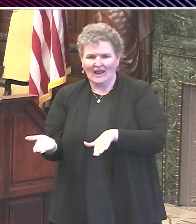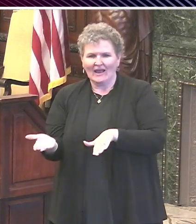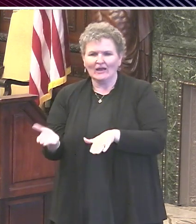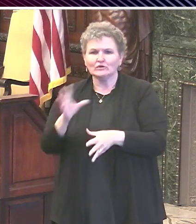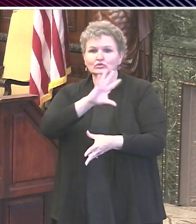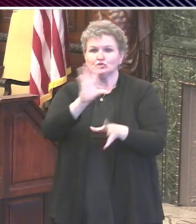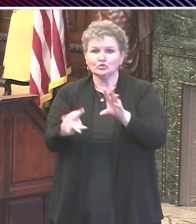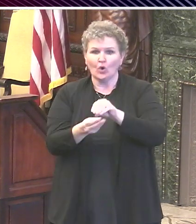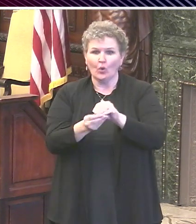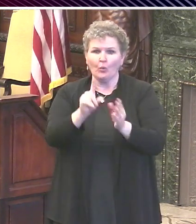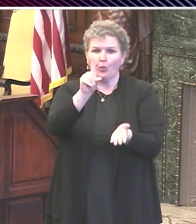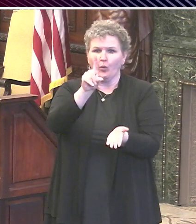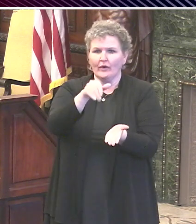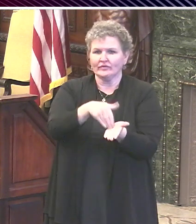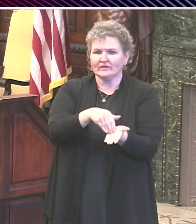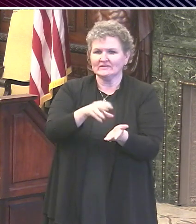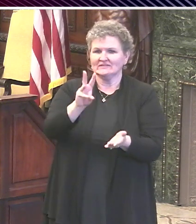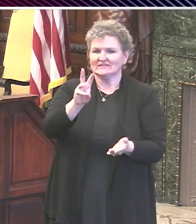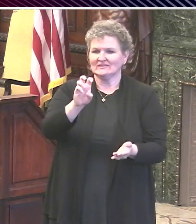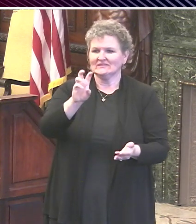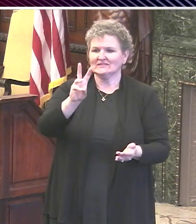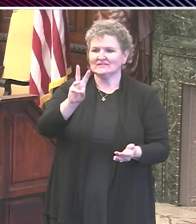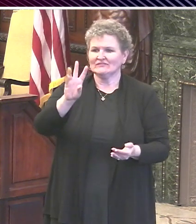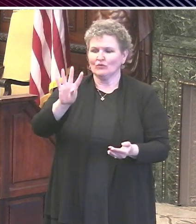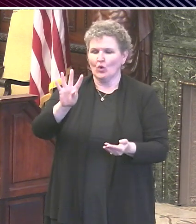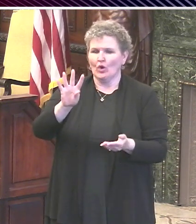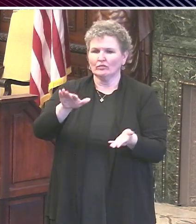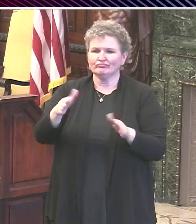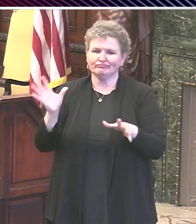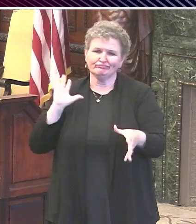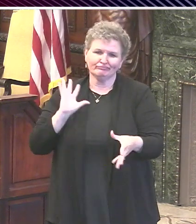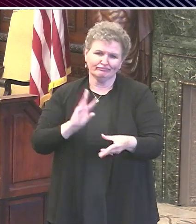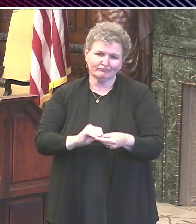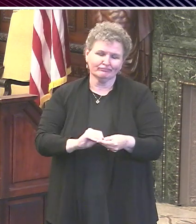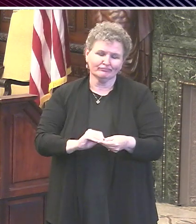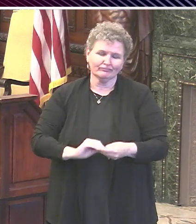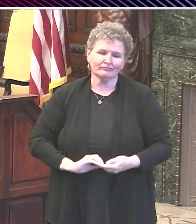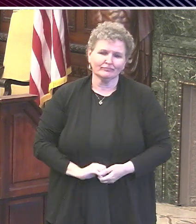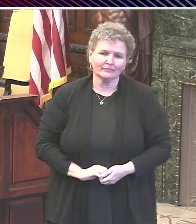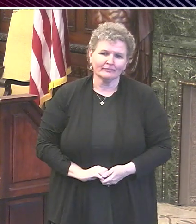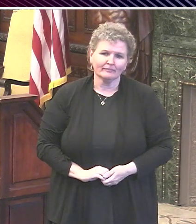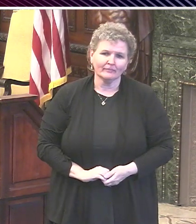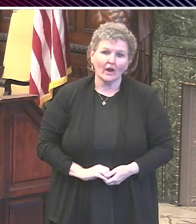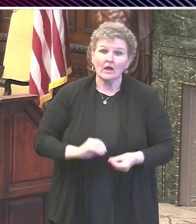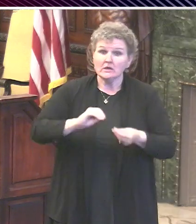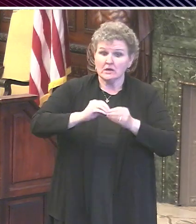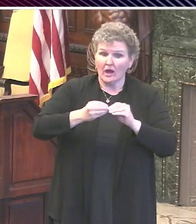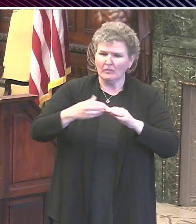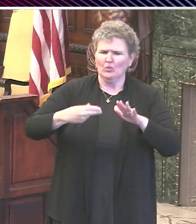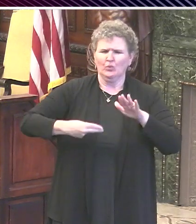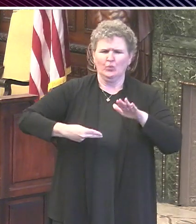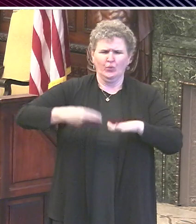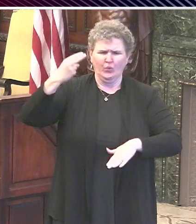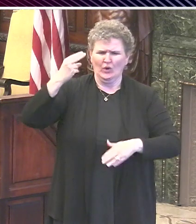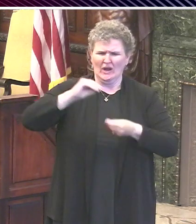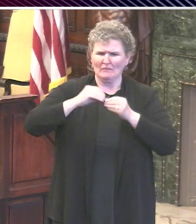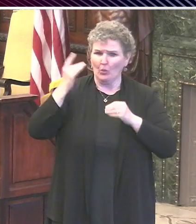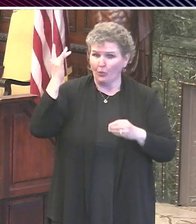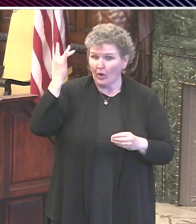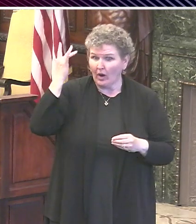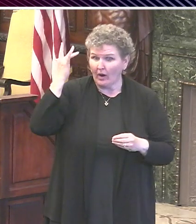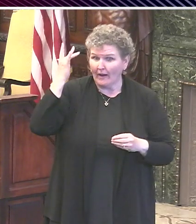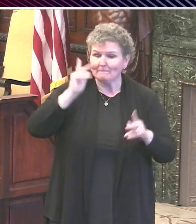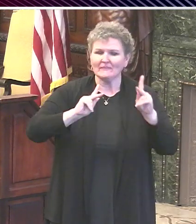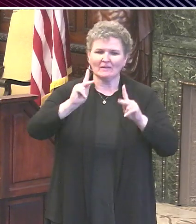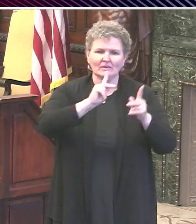total of 1,664 since the beginning of the epidemic. Now, that larger number today was a result of a match with death certificates, which we do